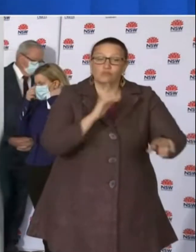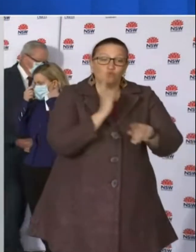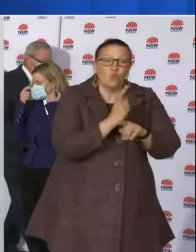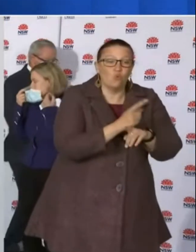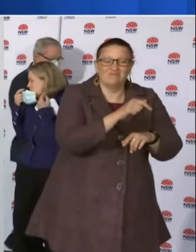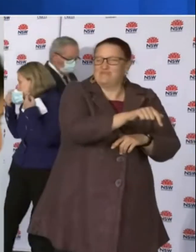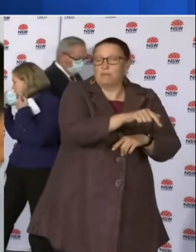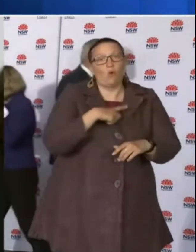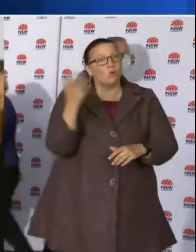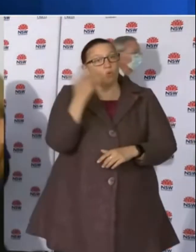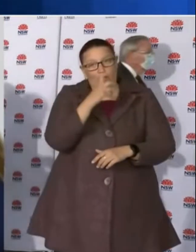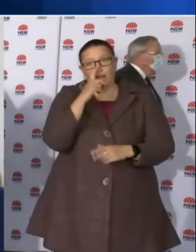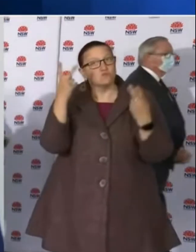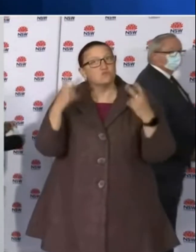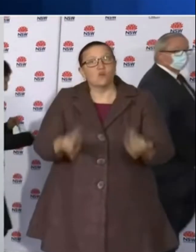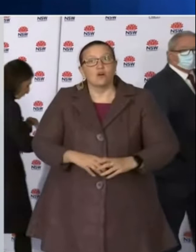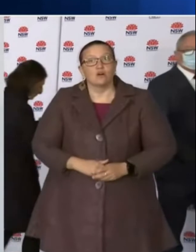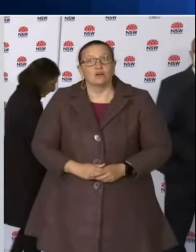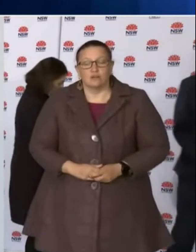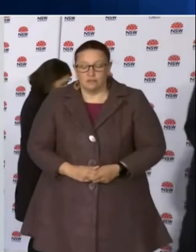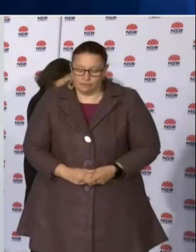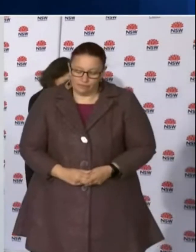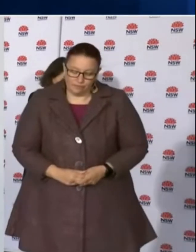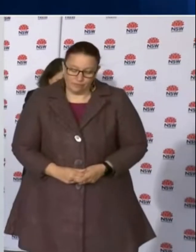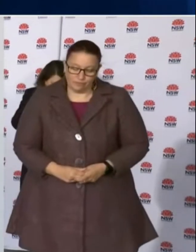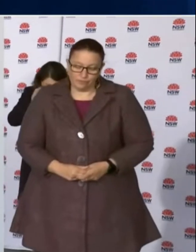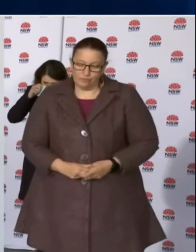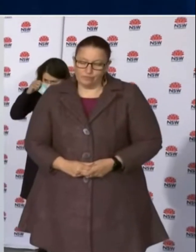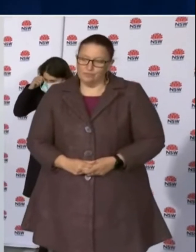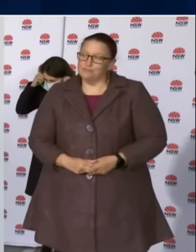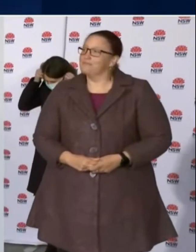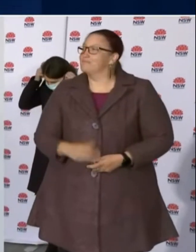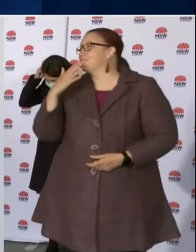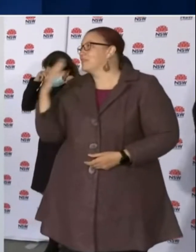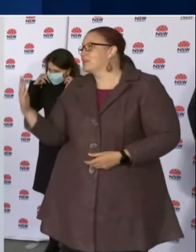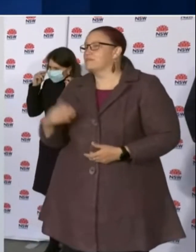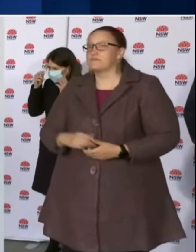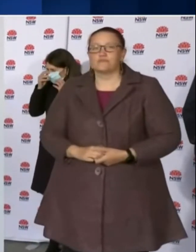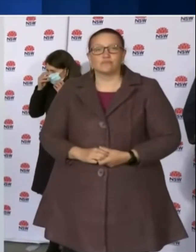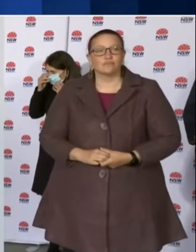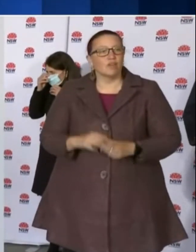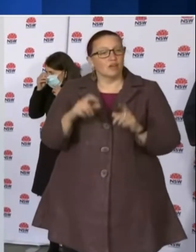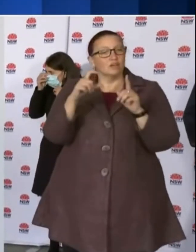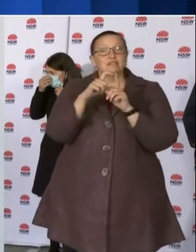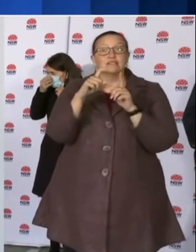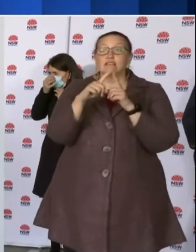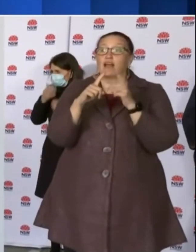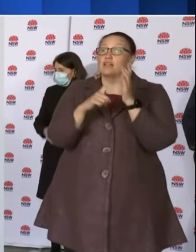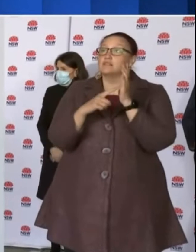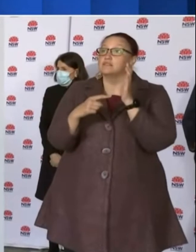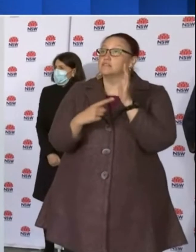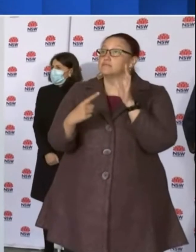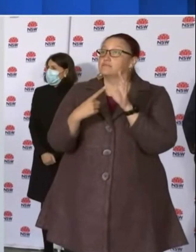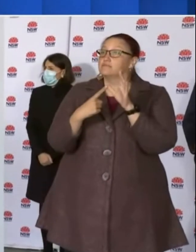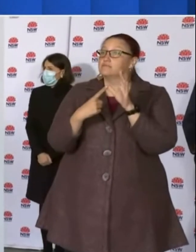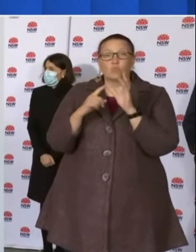people. So thanks, Premier. So just a couple of the characteristics of Delta strain is we are seeing more infections from